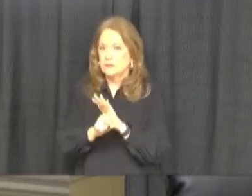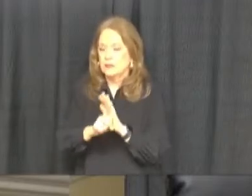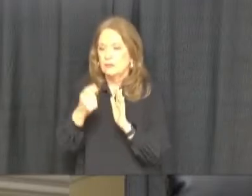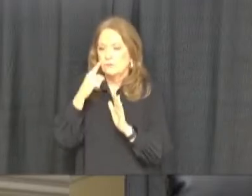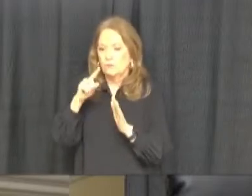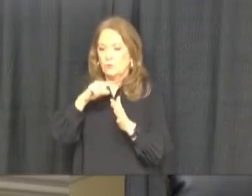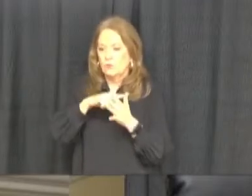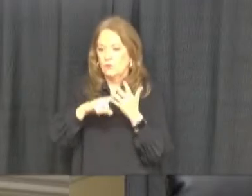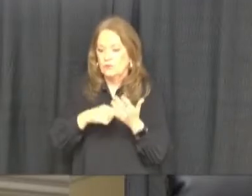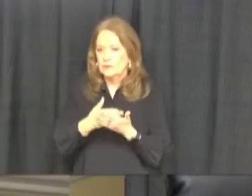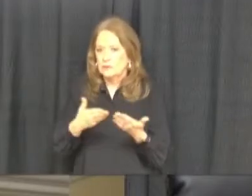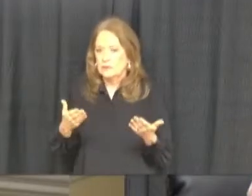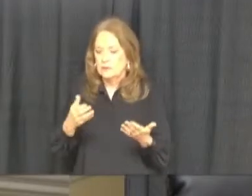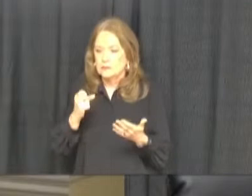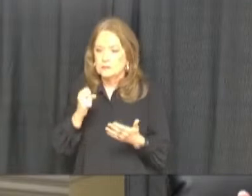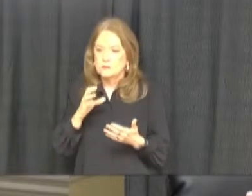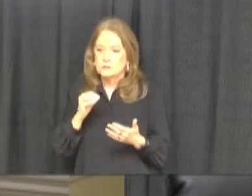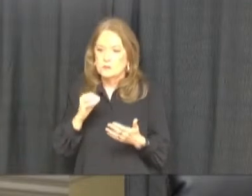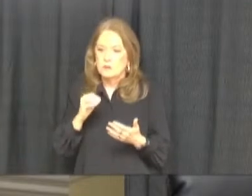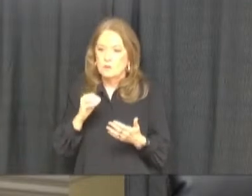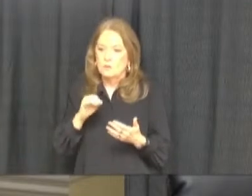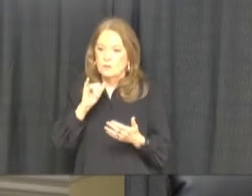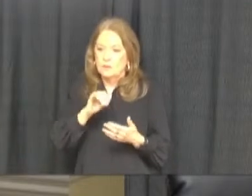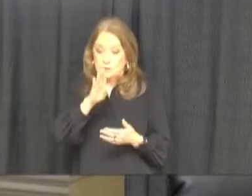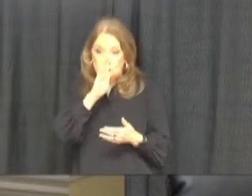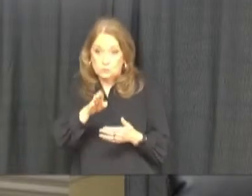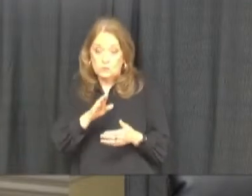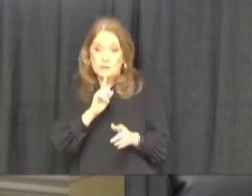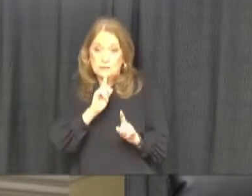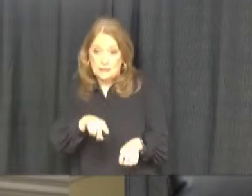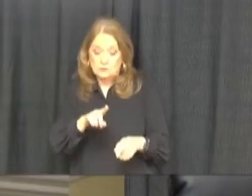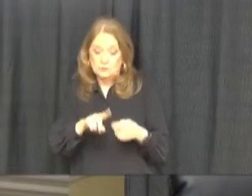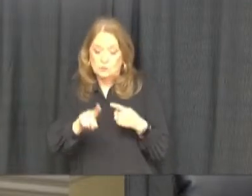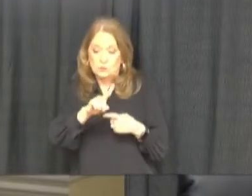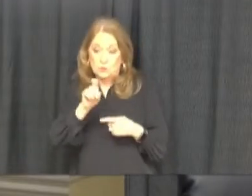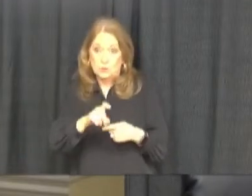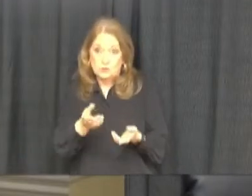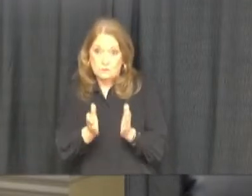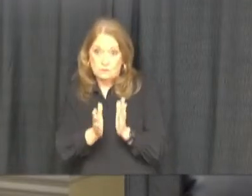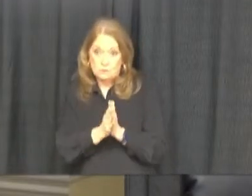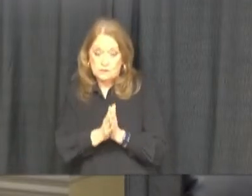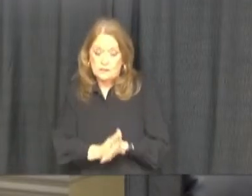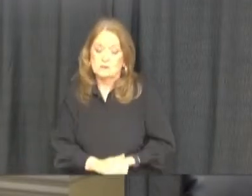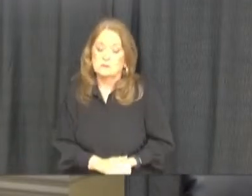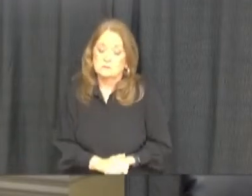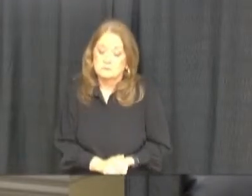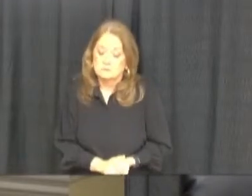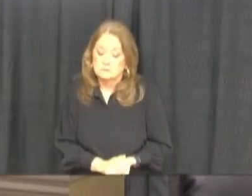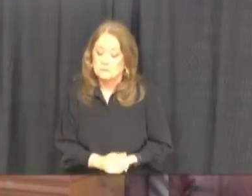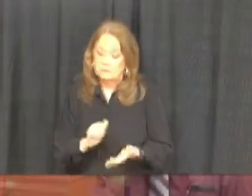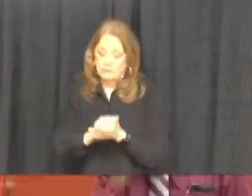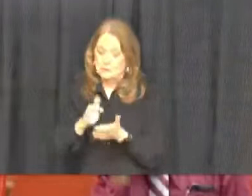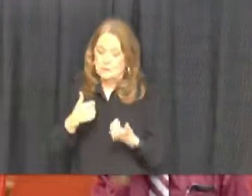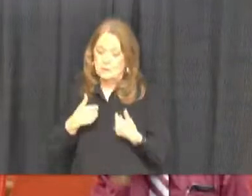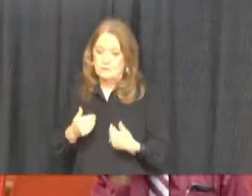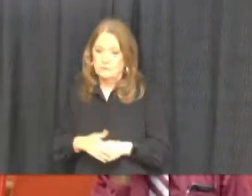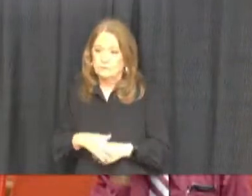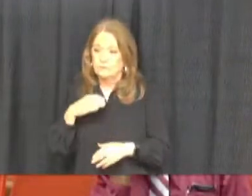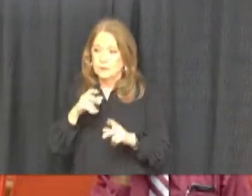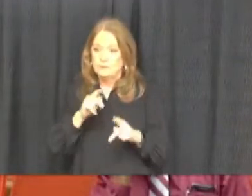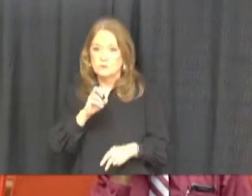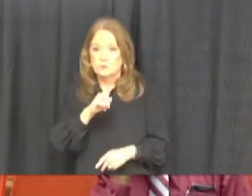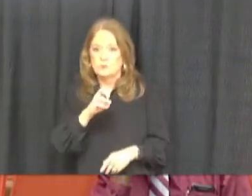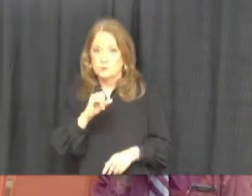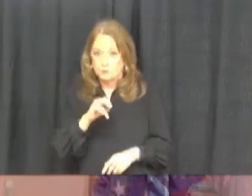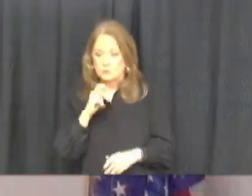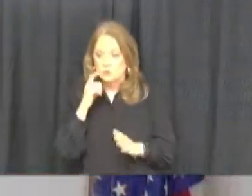these same reasons. So that's just a direct answer to the question that was asked before. Thank you. That's all I have. Councilperson Streetman,